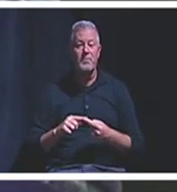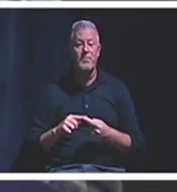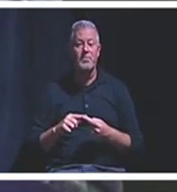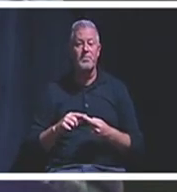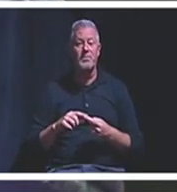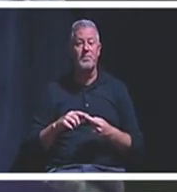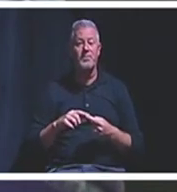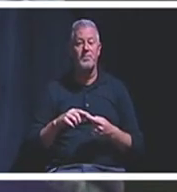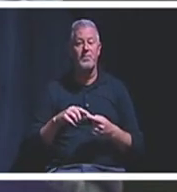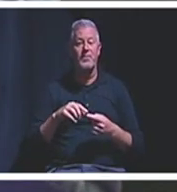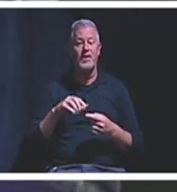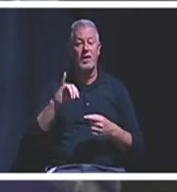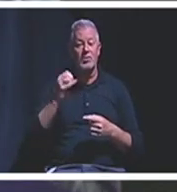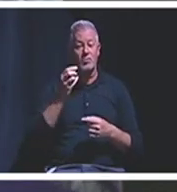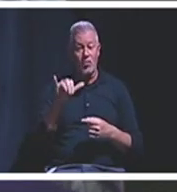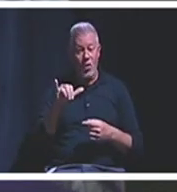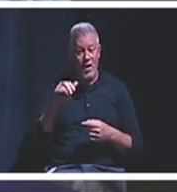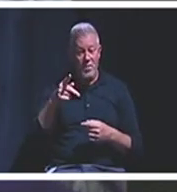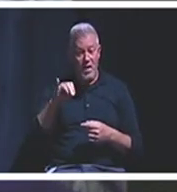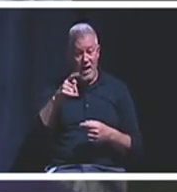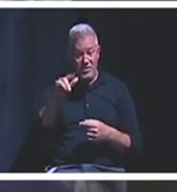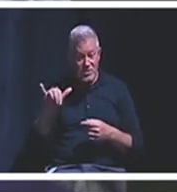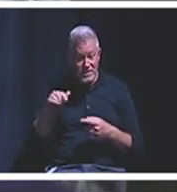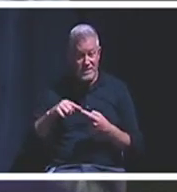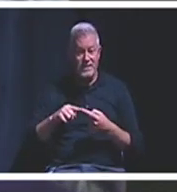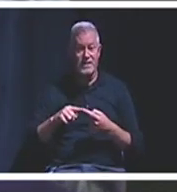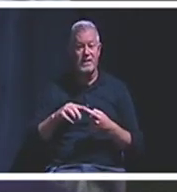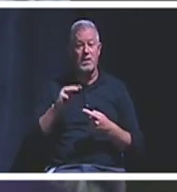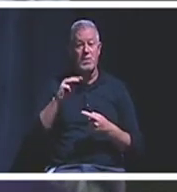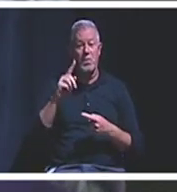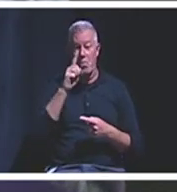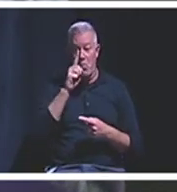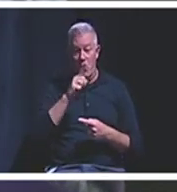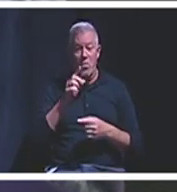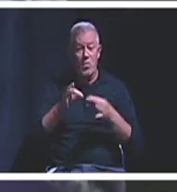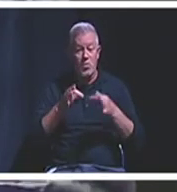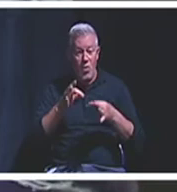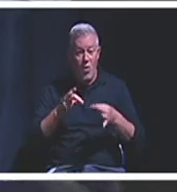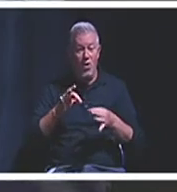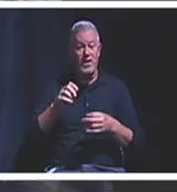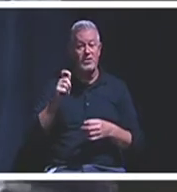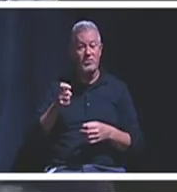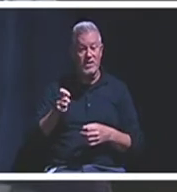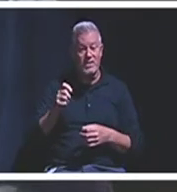CELS President Joy Paggi, Moot Court Chief Justice Ryan Knight